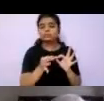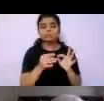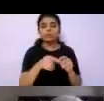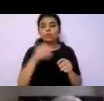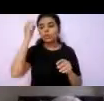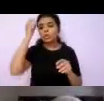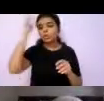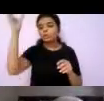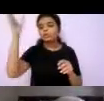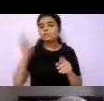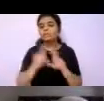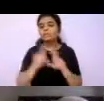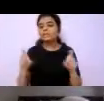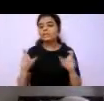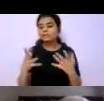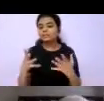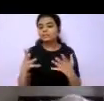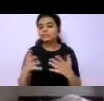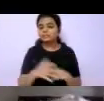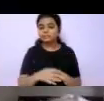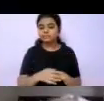that too often